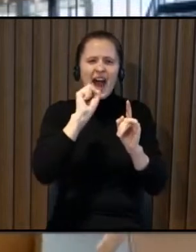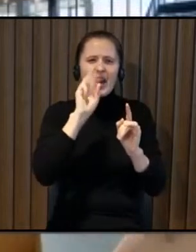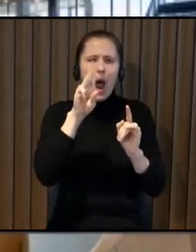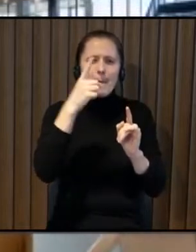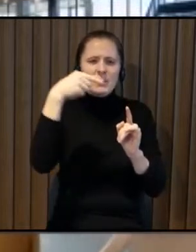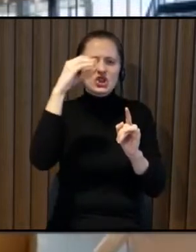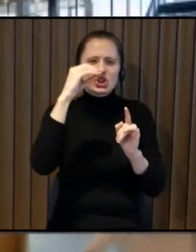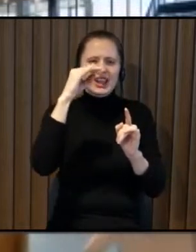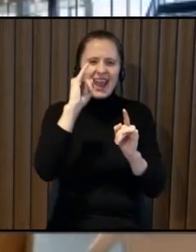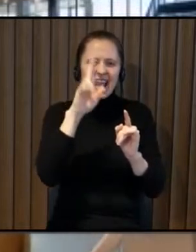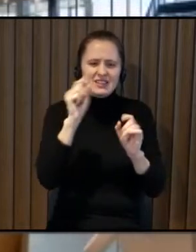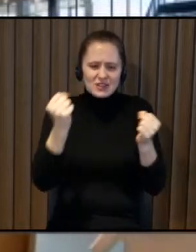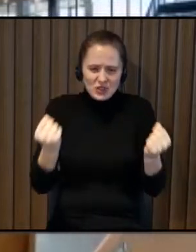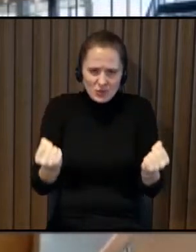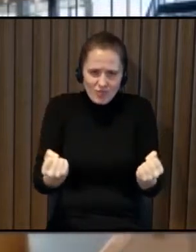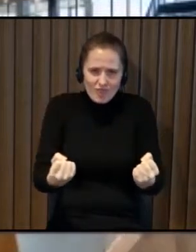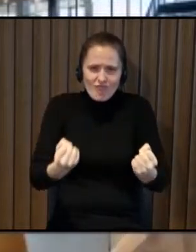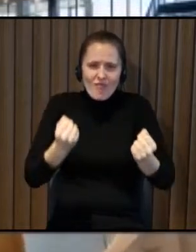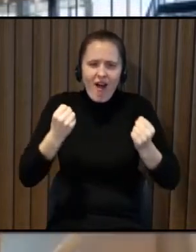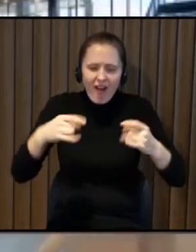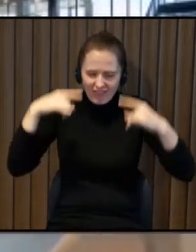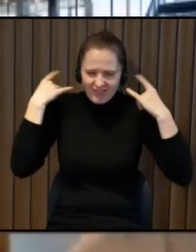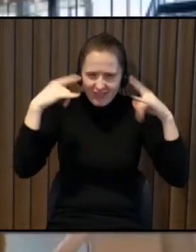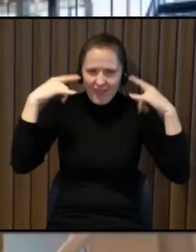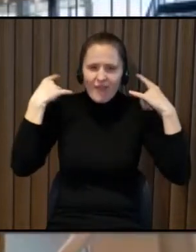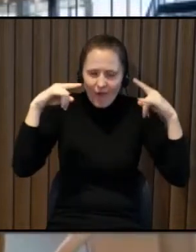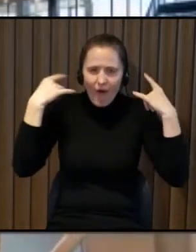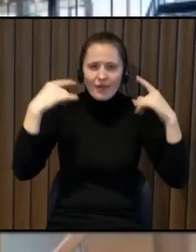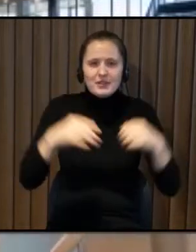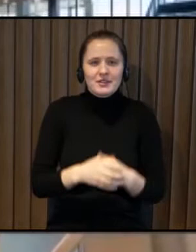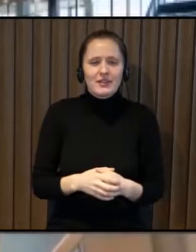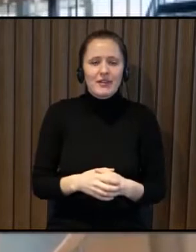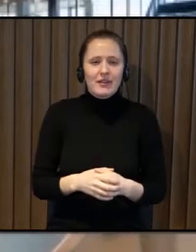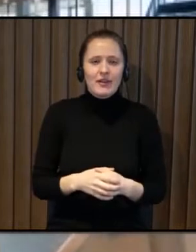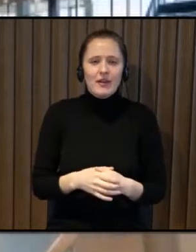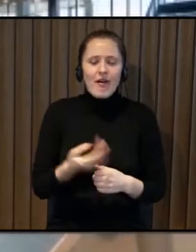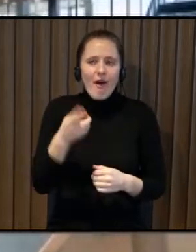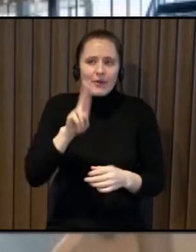and a Rammstein or another rock piece